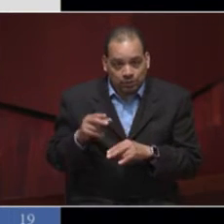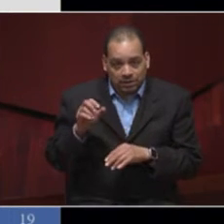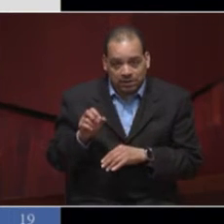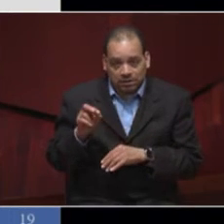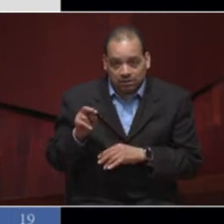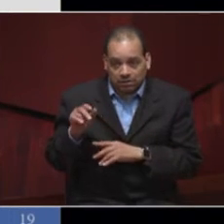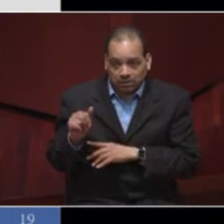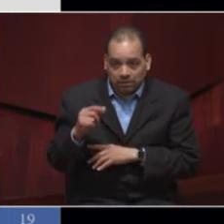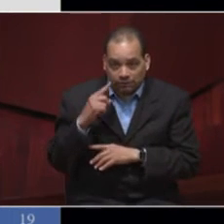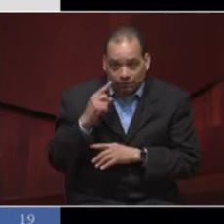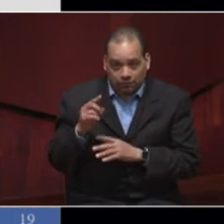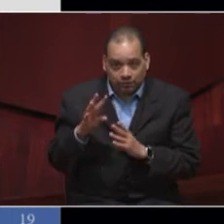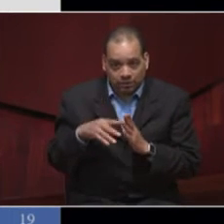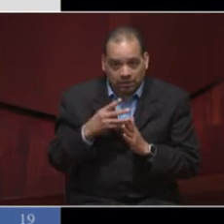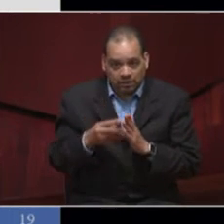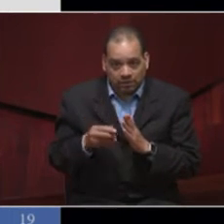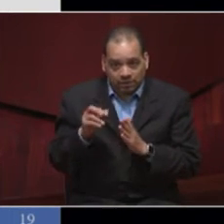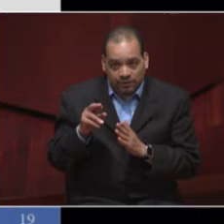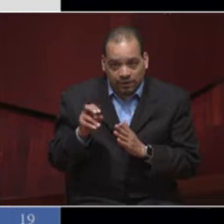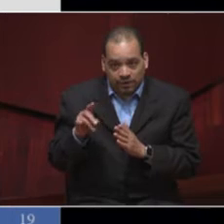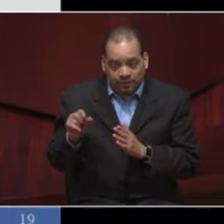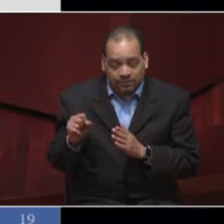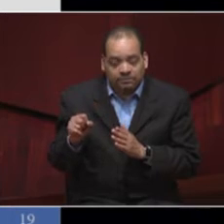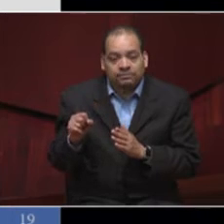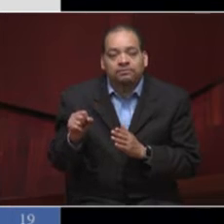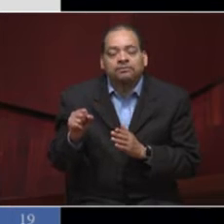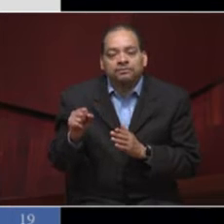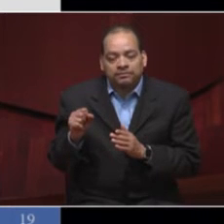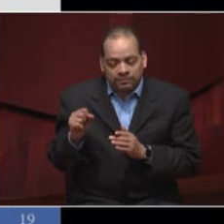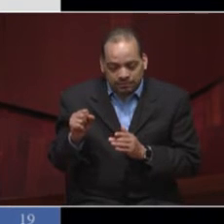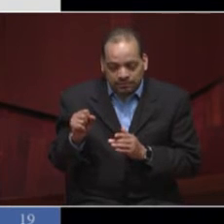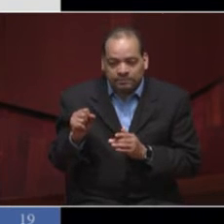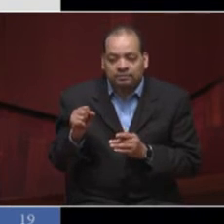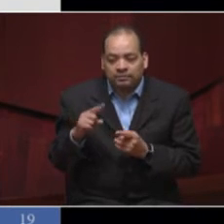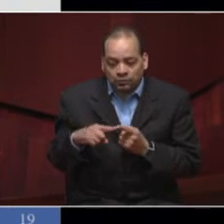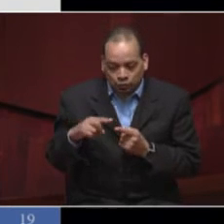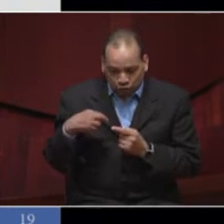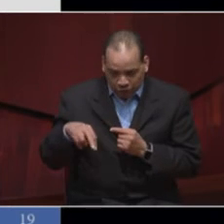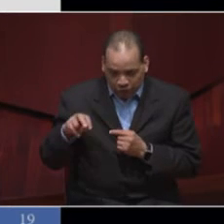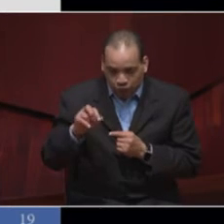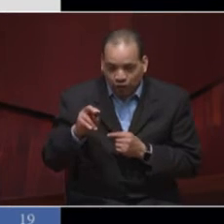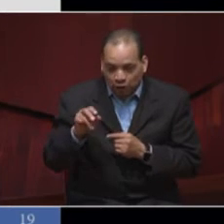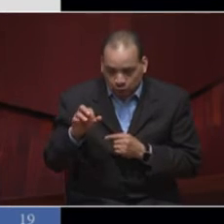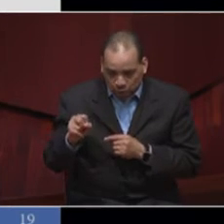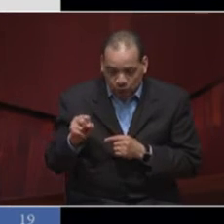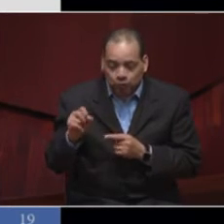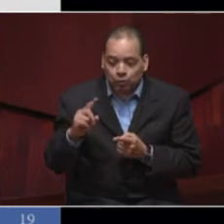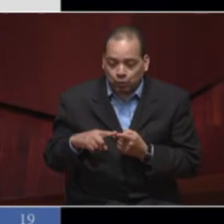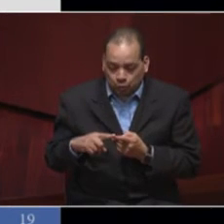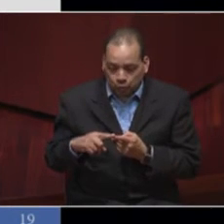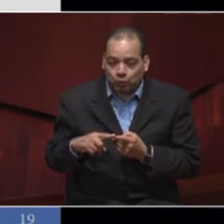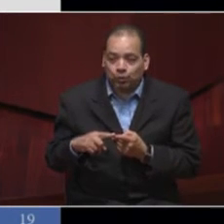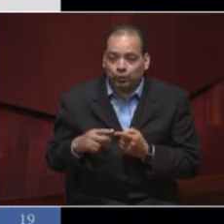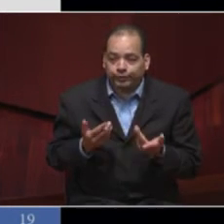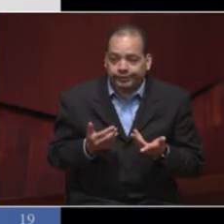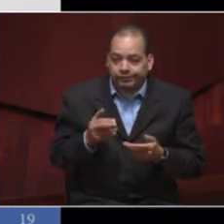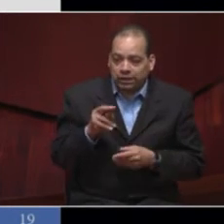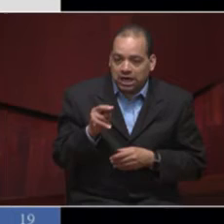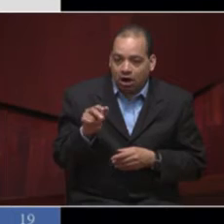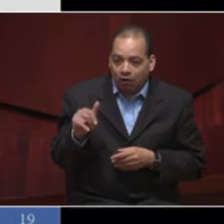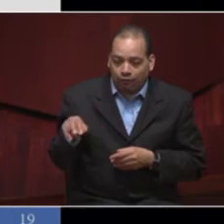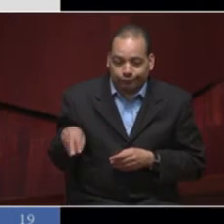to schedule records or to transfer records, permanent records, to the National Archives. For the annual